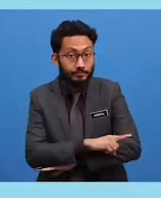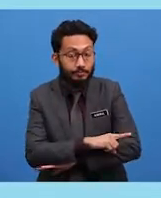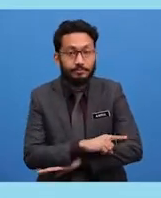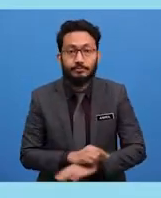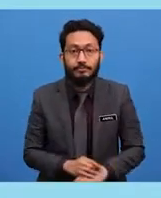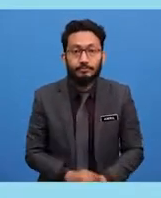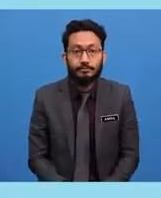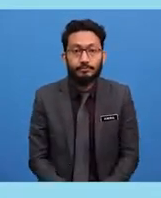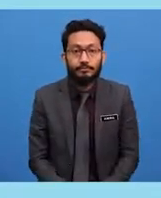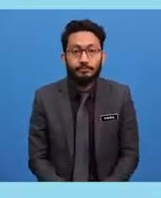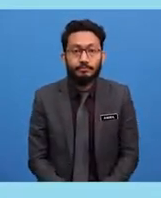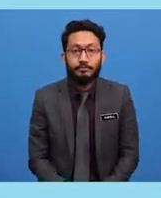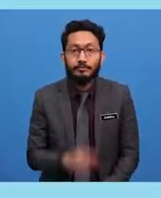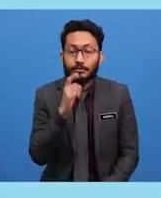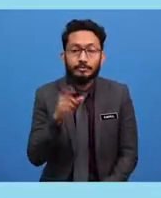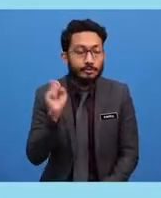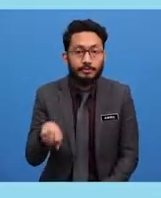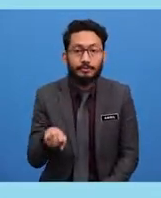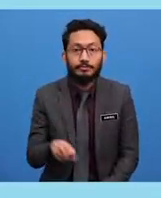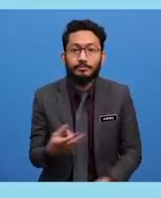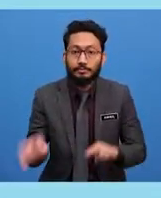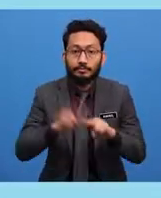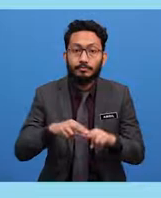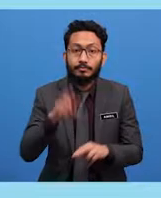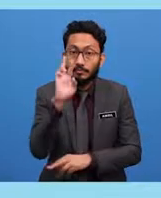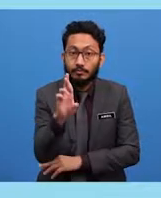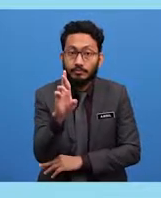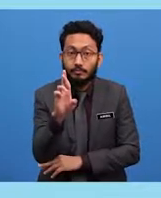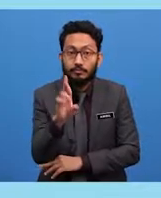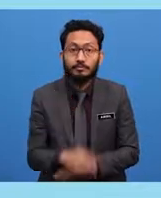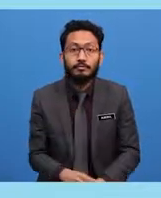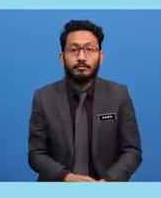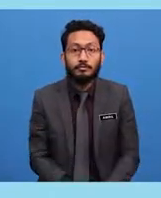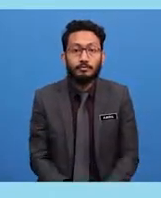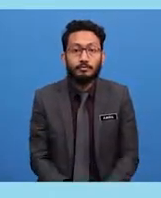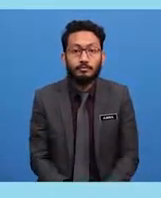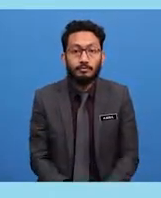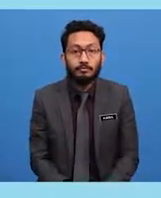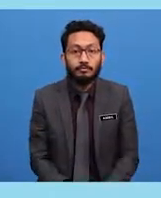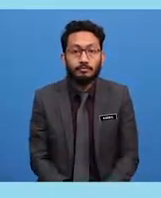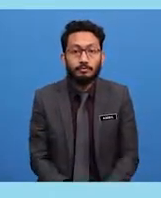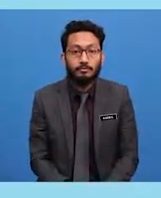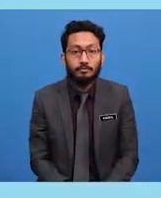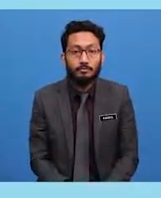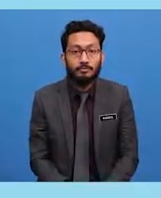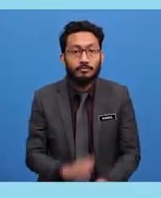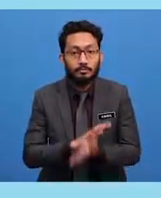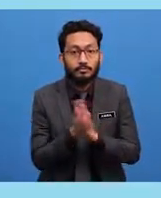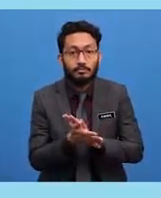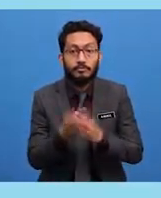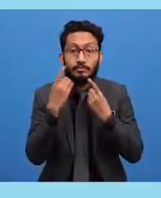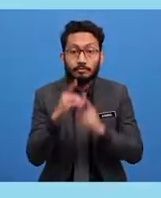not necessary for us to add another R before adding ED. Hence, the answer is